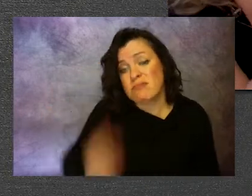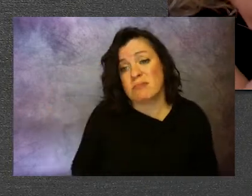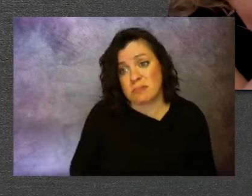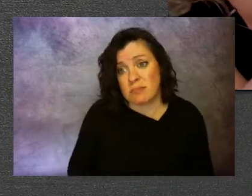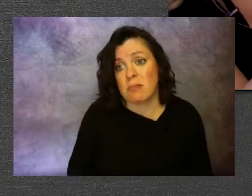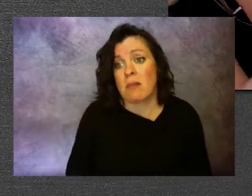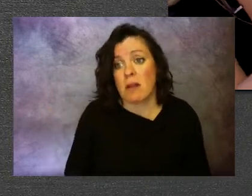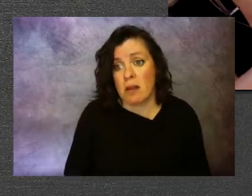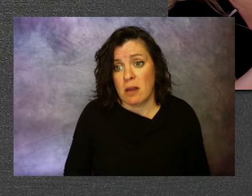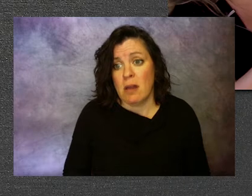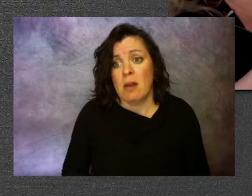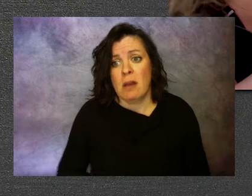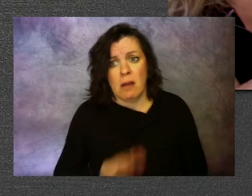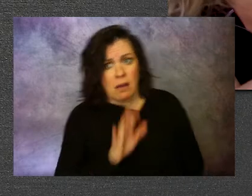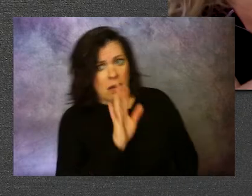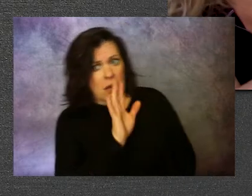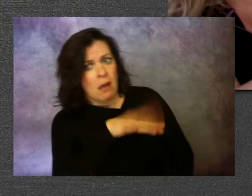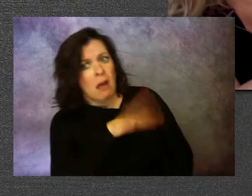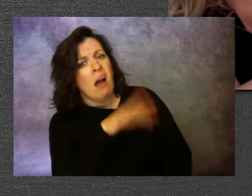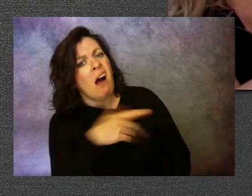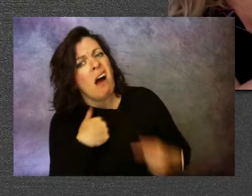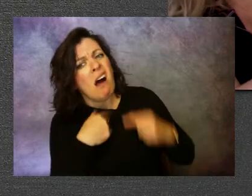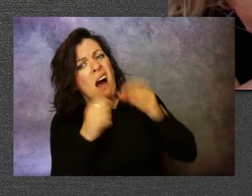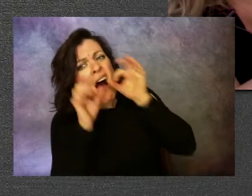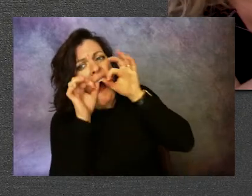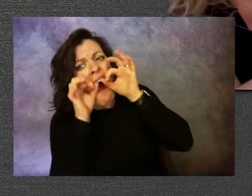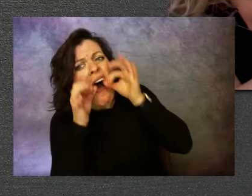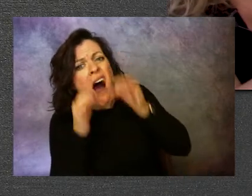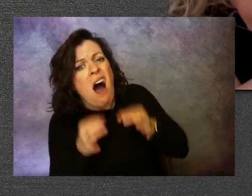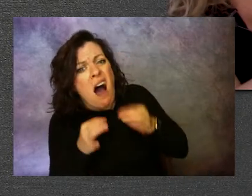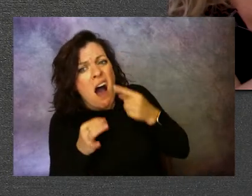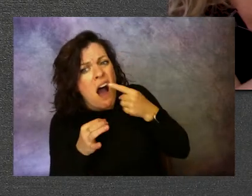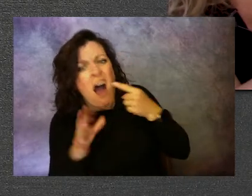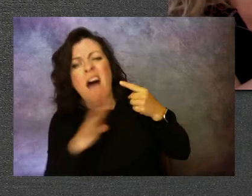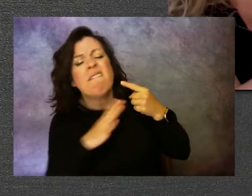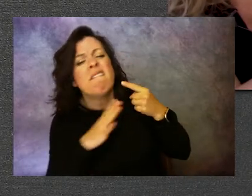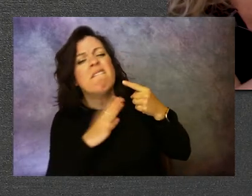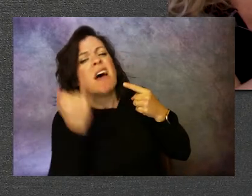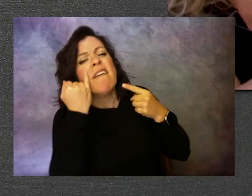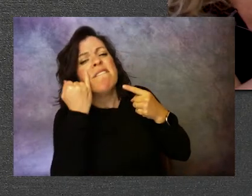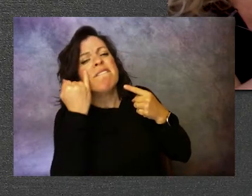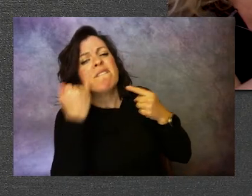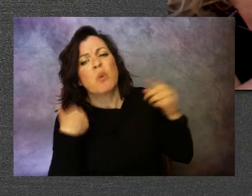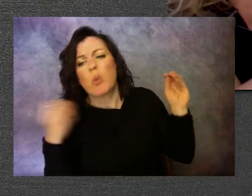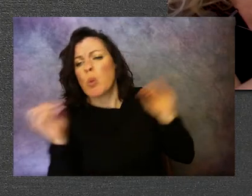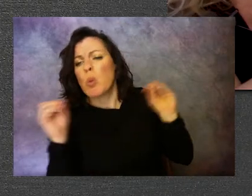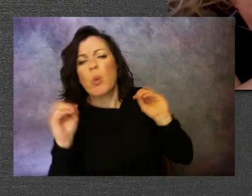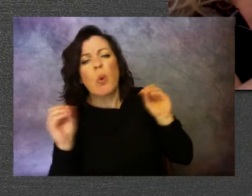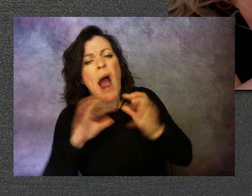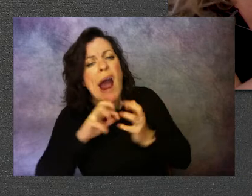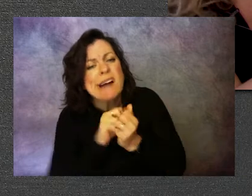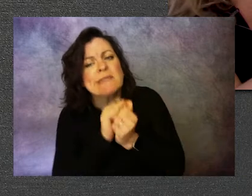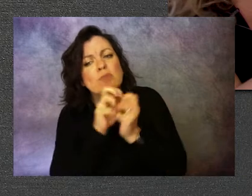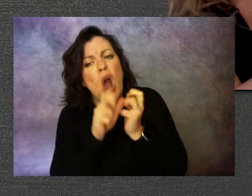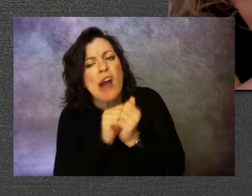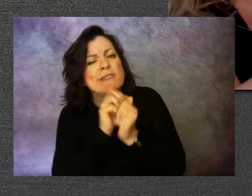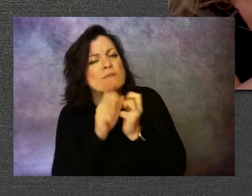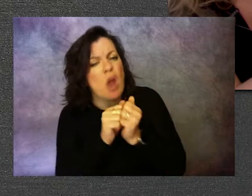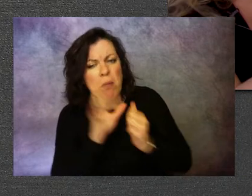"My tusk only hurts when I crunch," said Wilbur. "If I take off the shells, I can just slurp